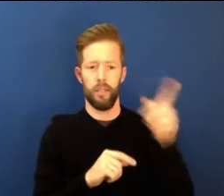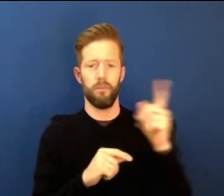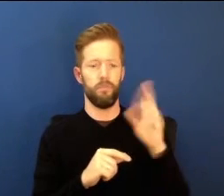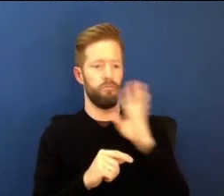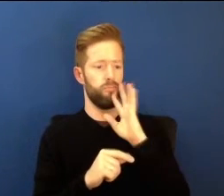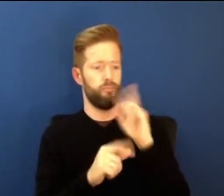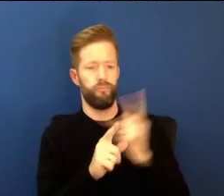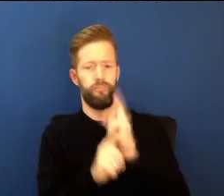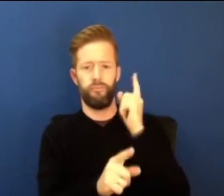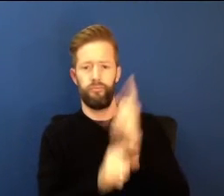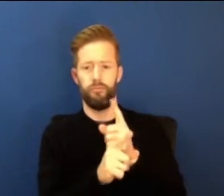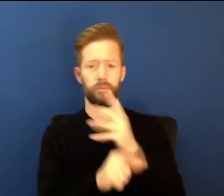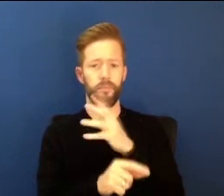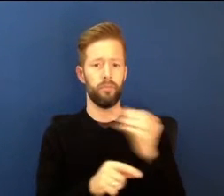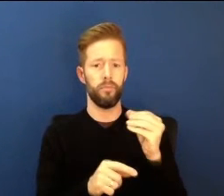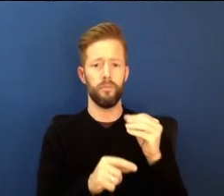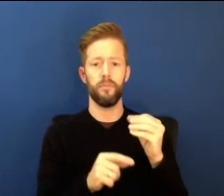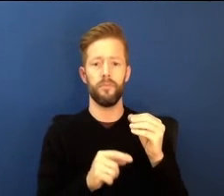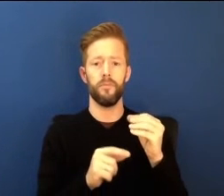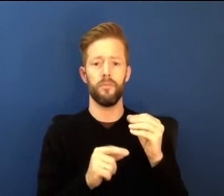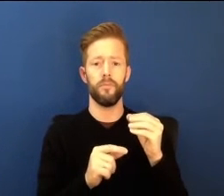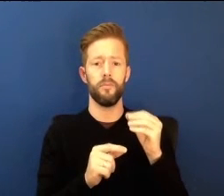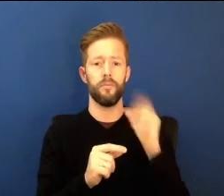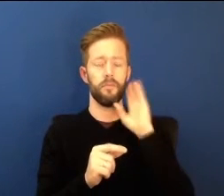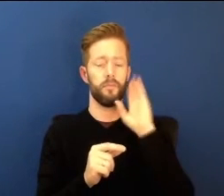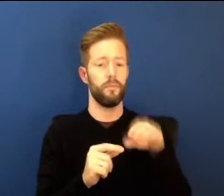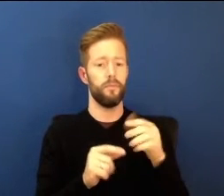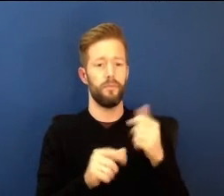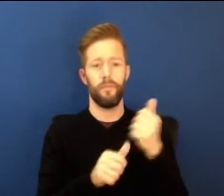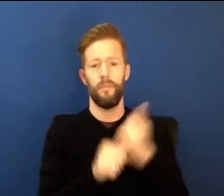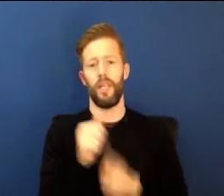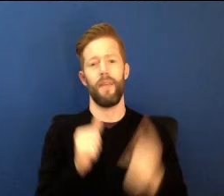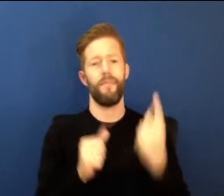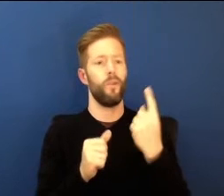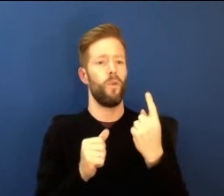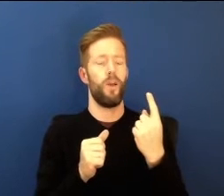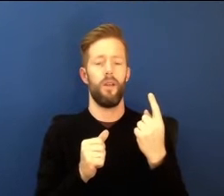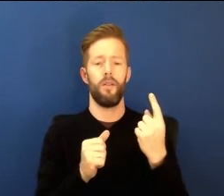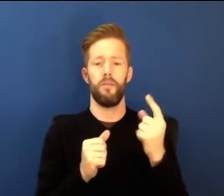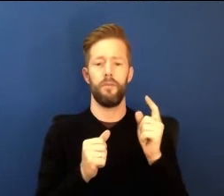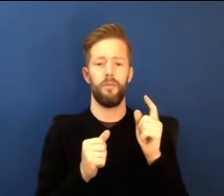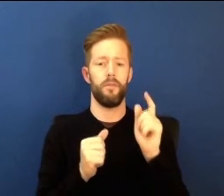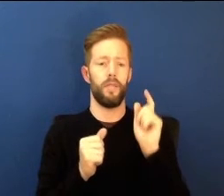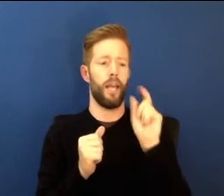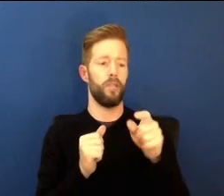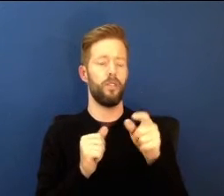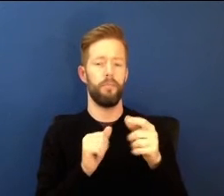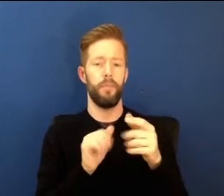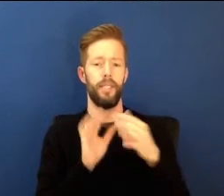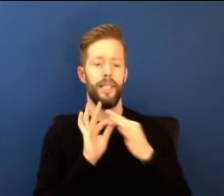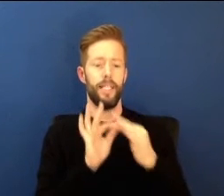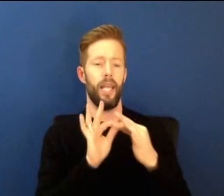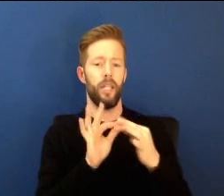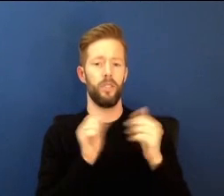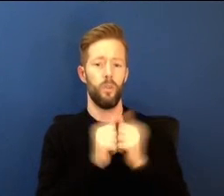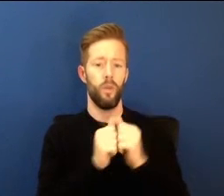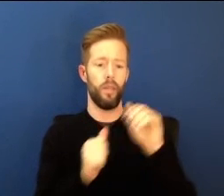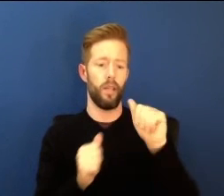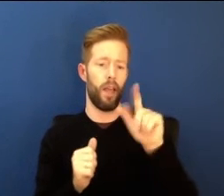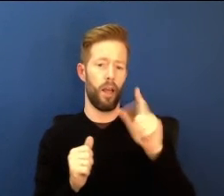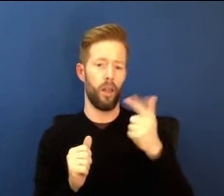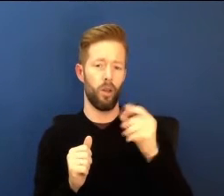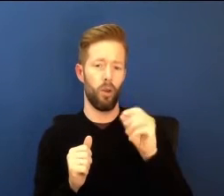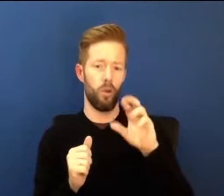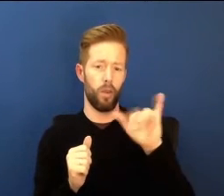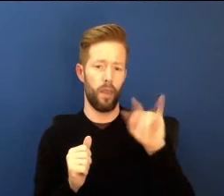is absolutely correct. And the thing is, everybody needs to be able to engage with